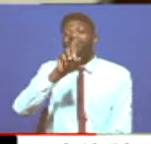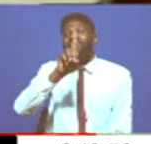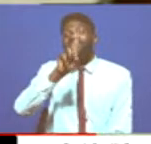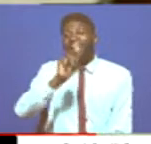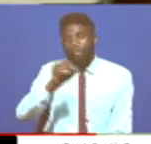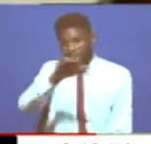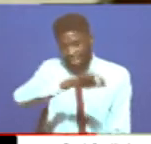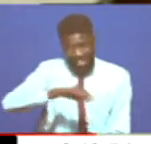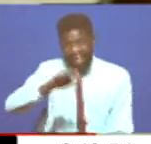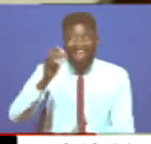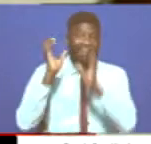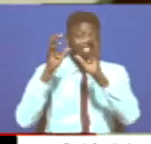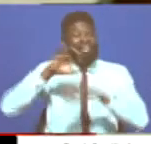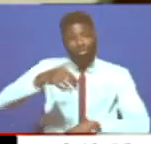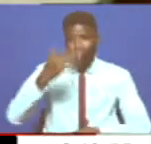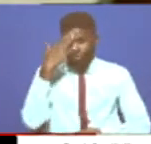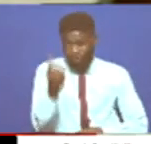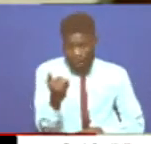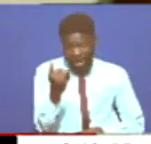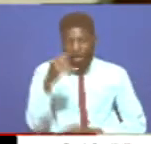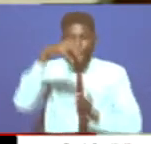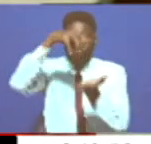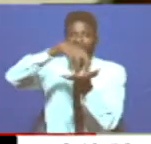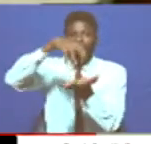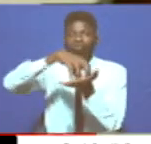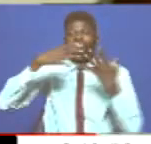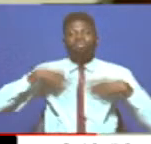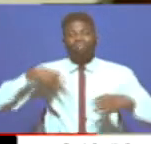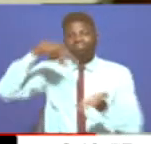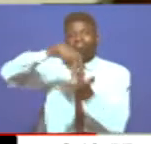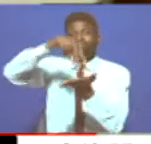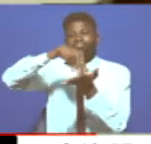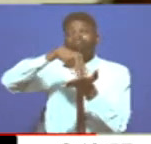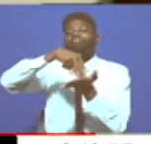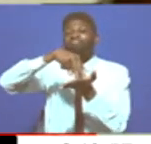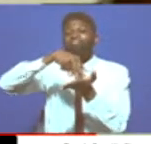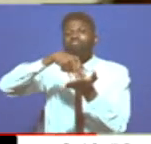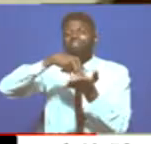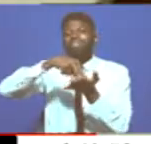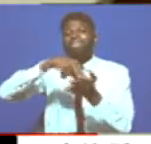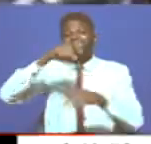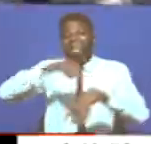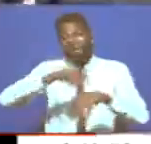Kilifi County over fielding of aspirants for the August 9th polls.